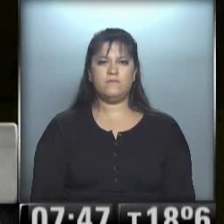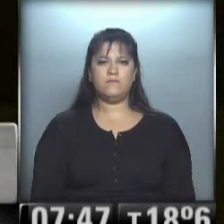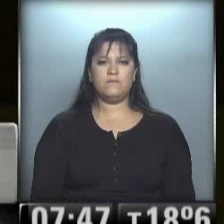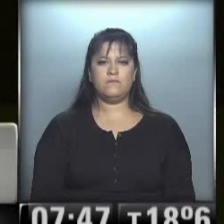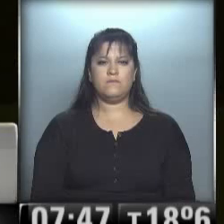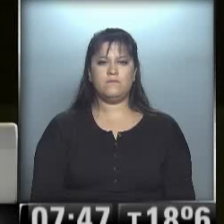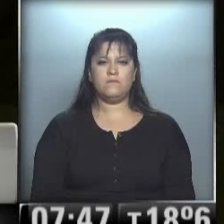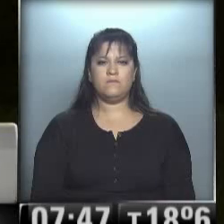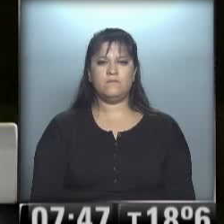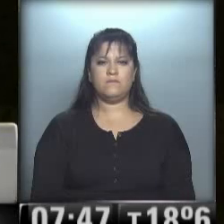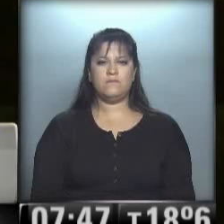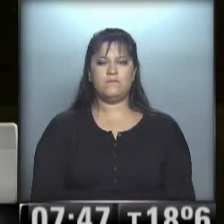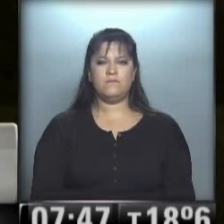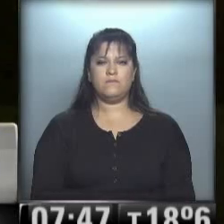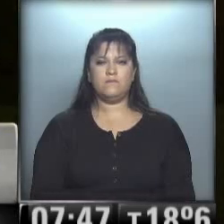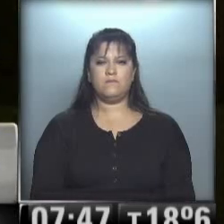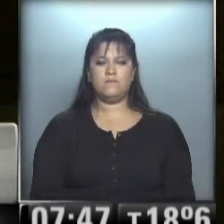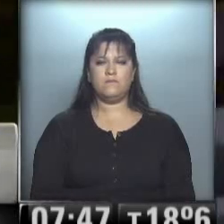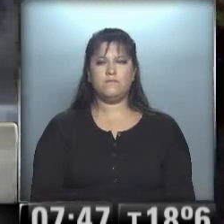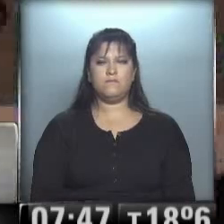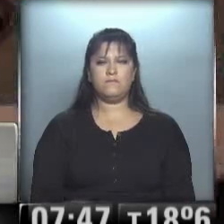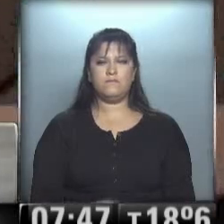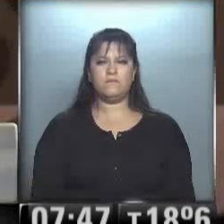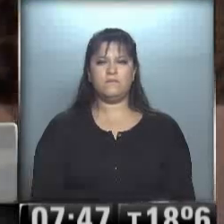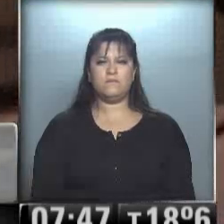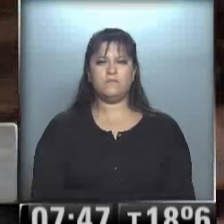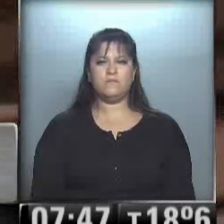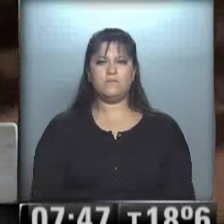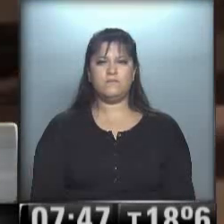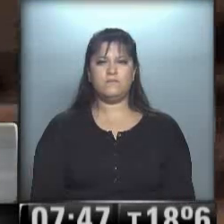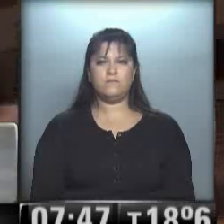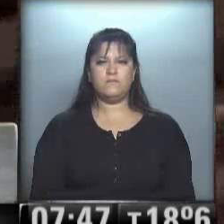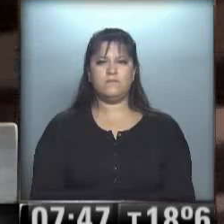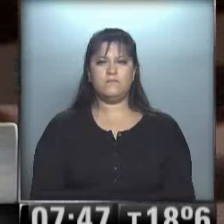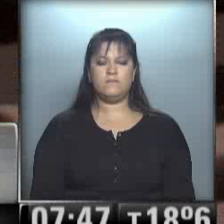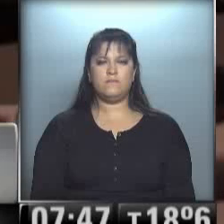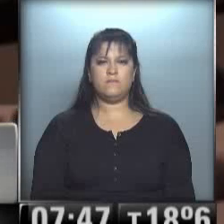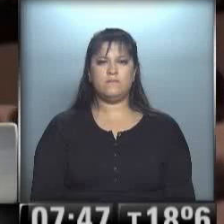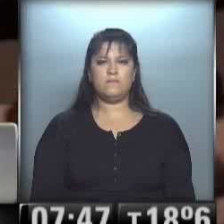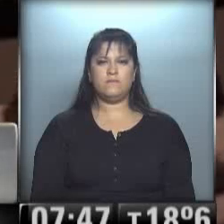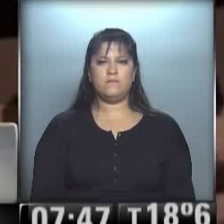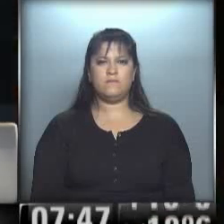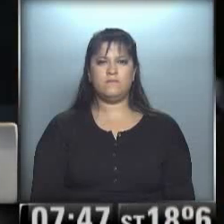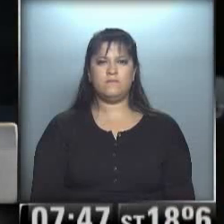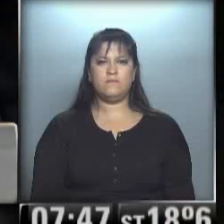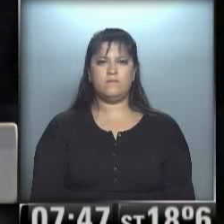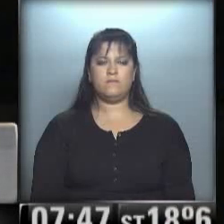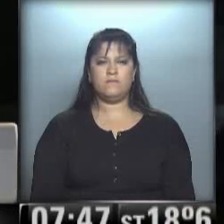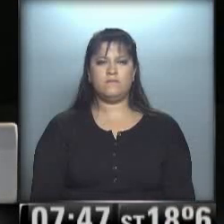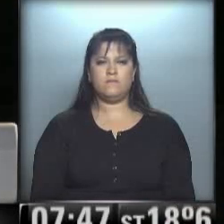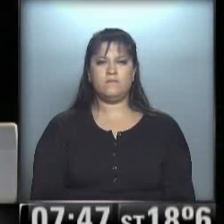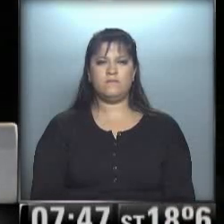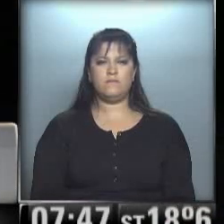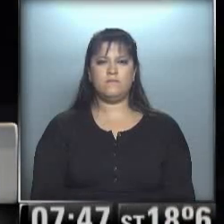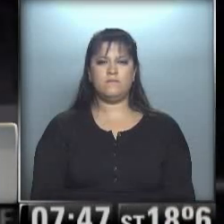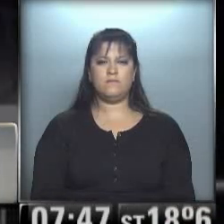fractured and dealt with in a very, you know, I think it's evocative, but it's not really a clear narrative. So it's really